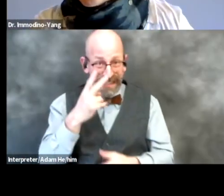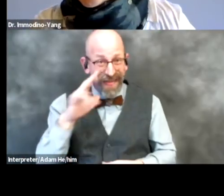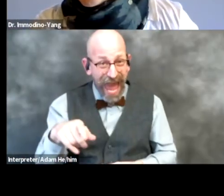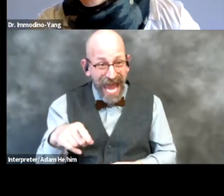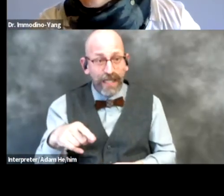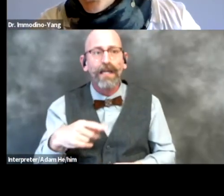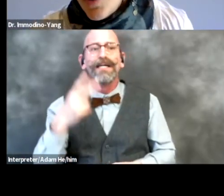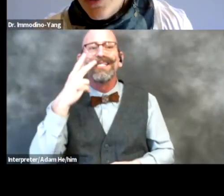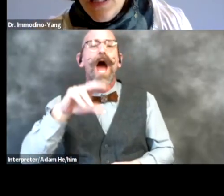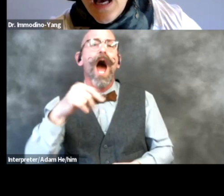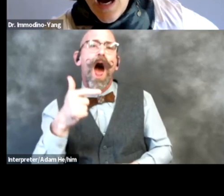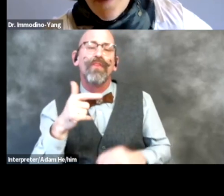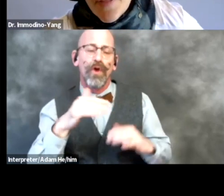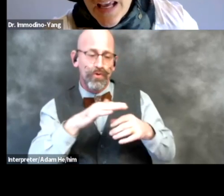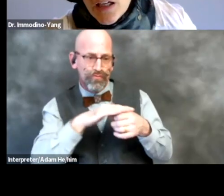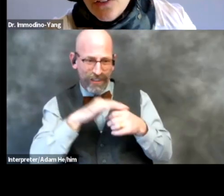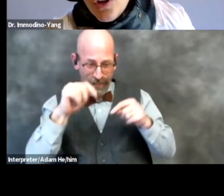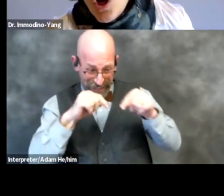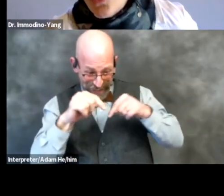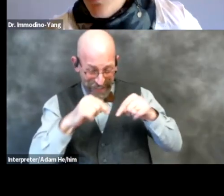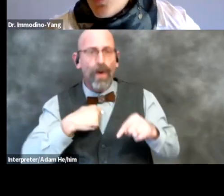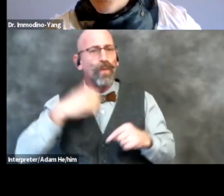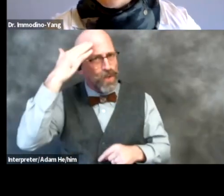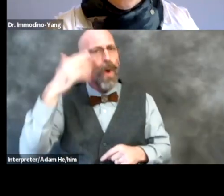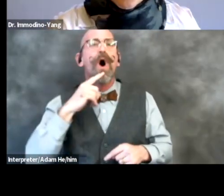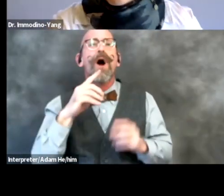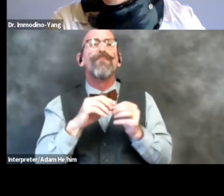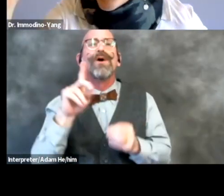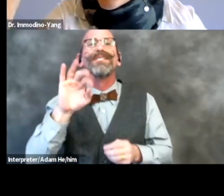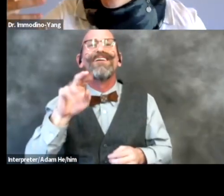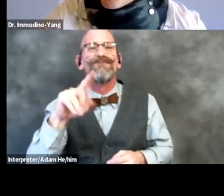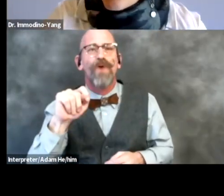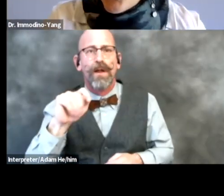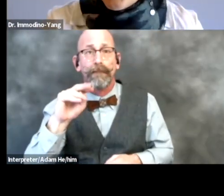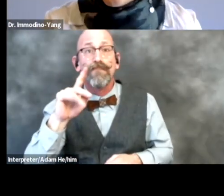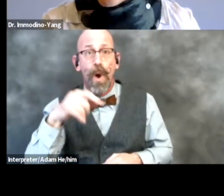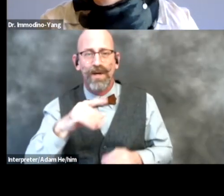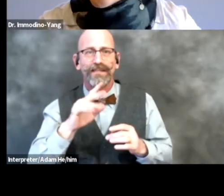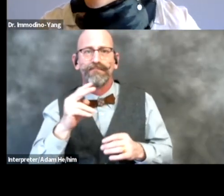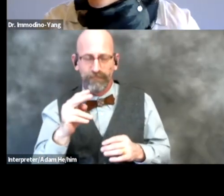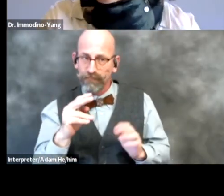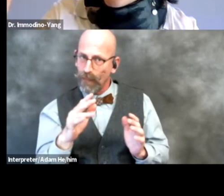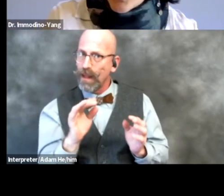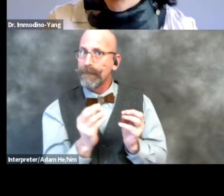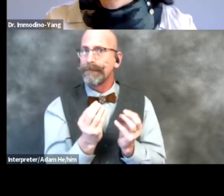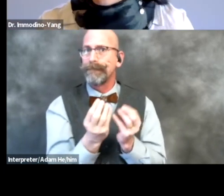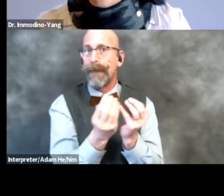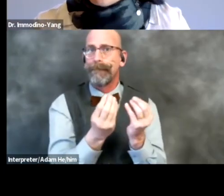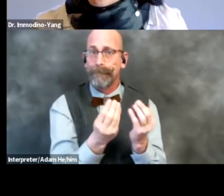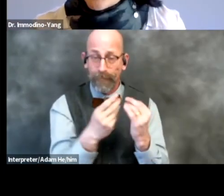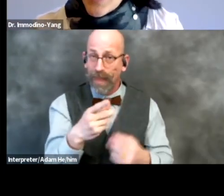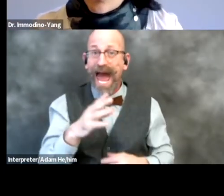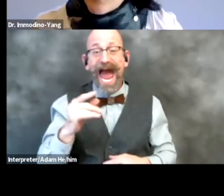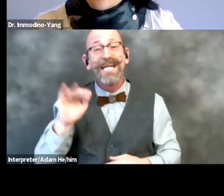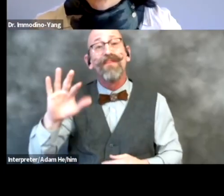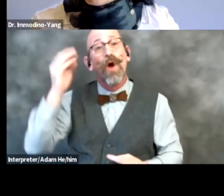are associated with the default mode. And the more, you know, creative and thoughtful their ideas about solving community